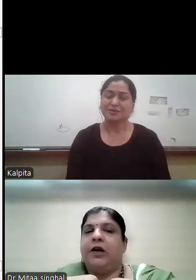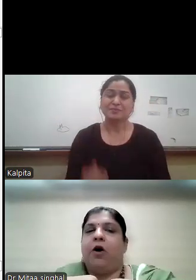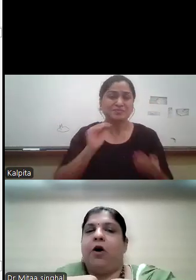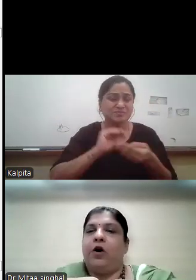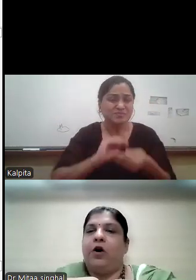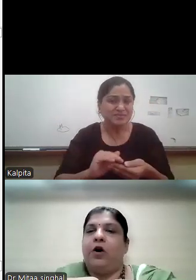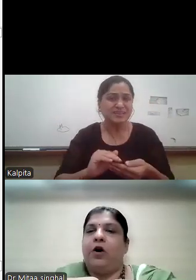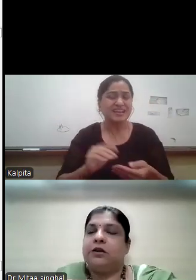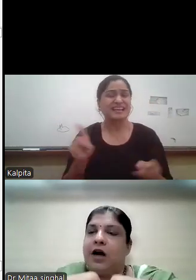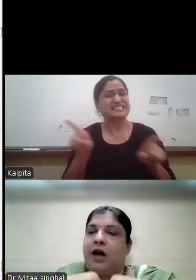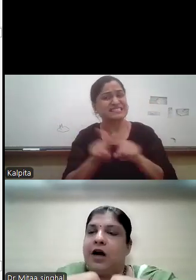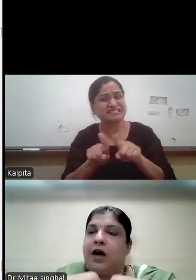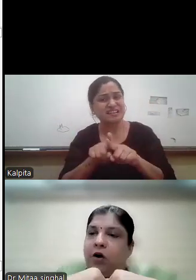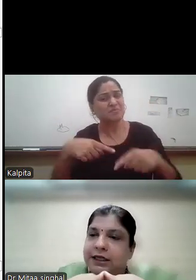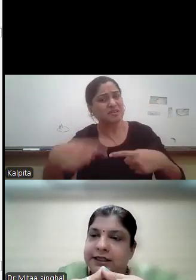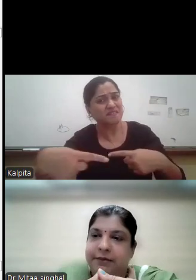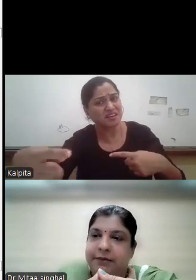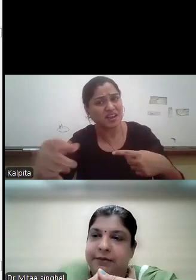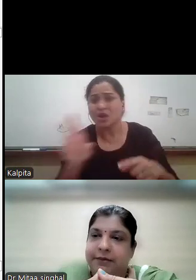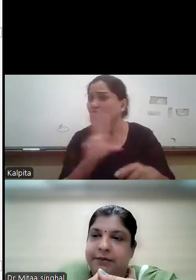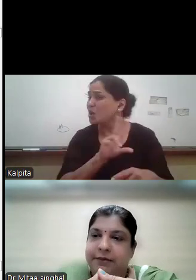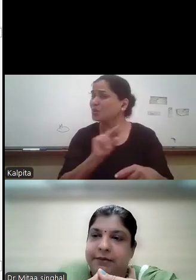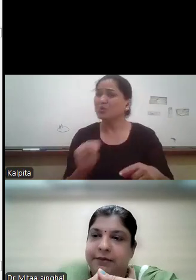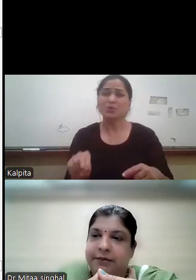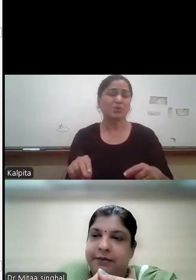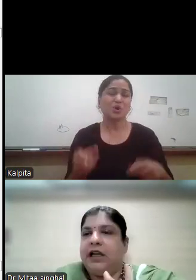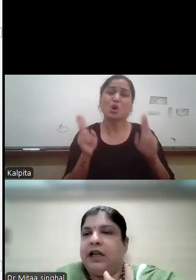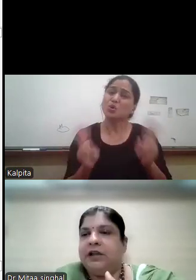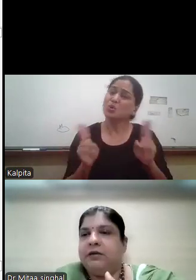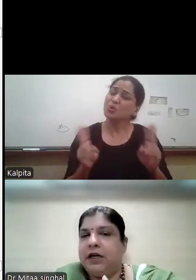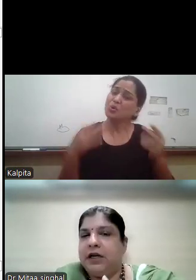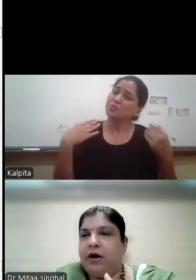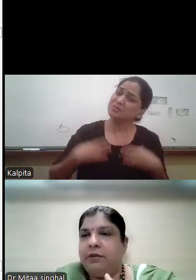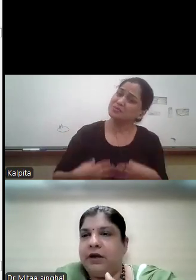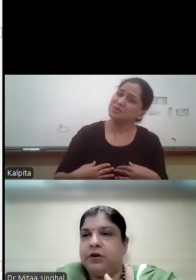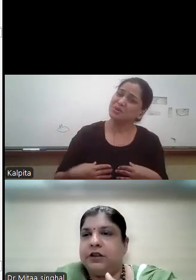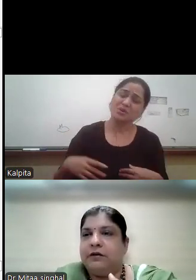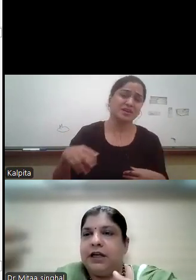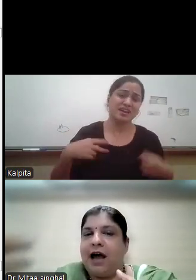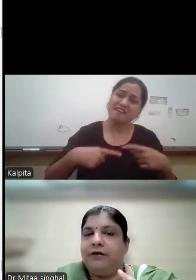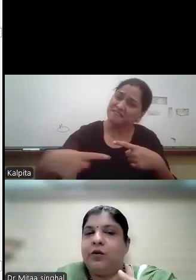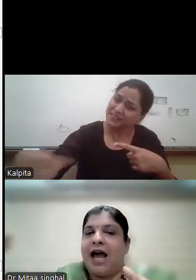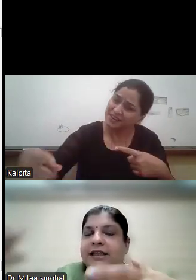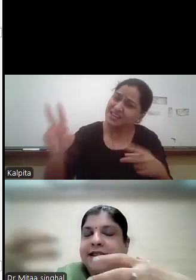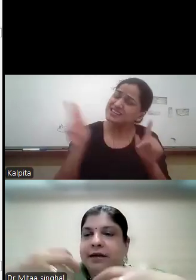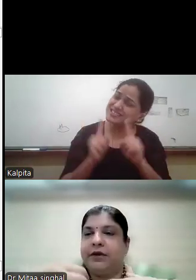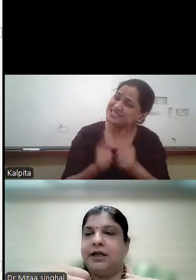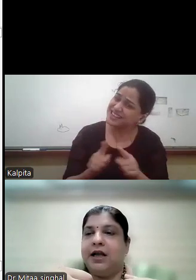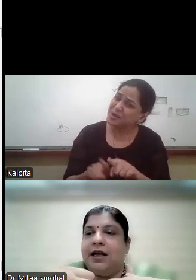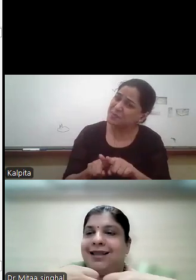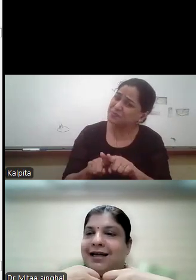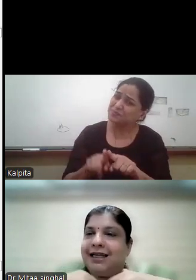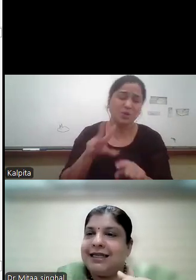a normal human being, we all also are not same every day. Sometimes my mood may be good, sometimes it may not be good. So we have